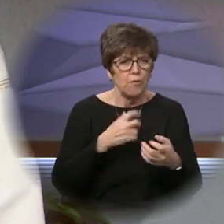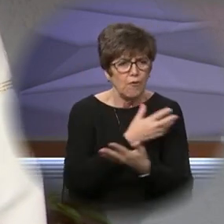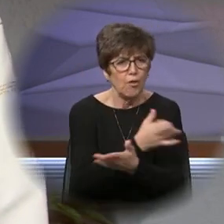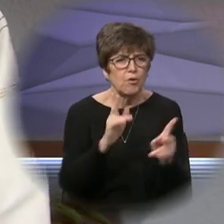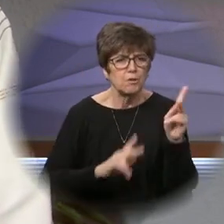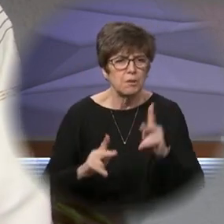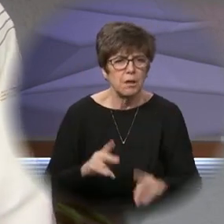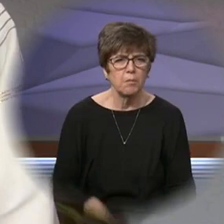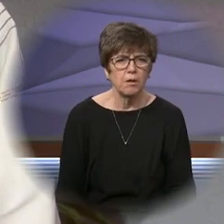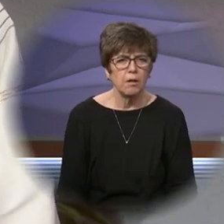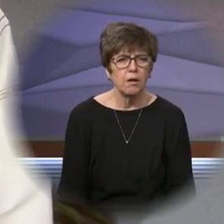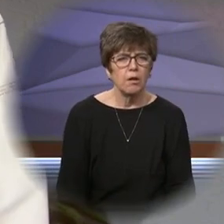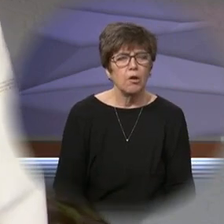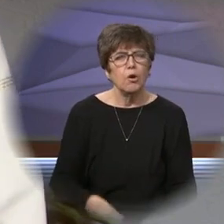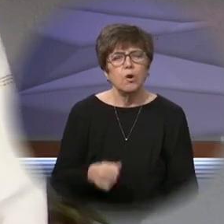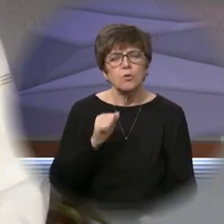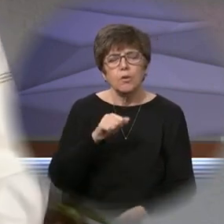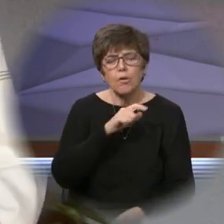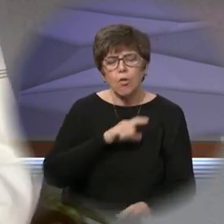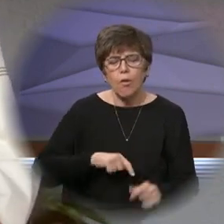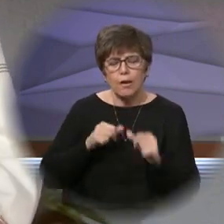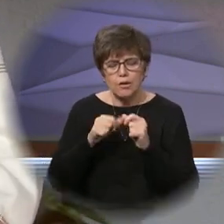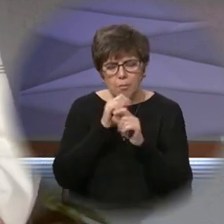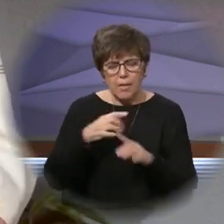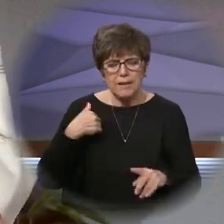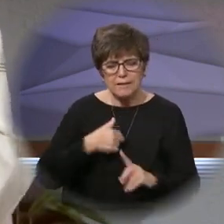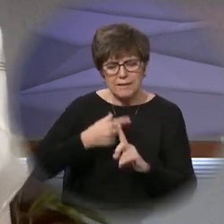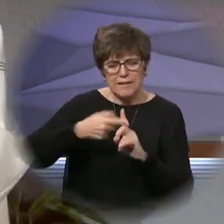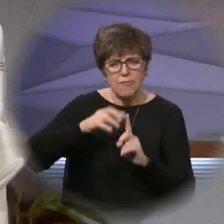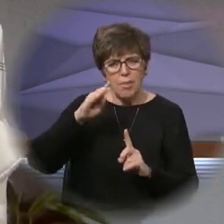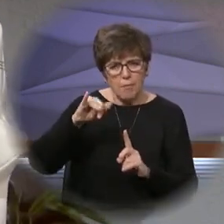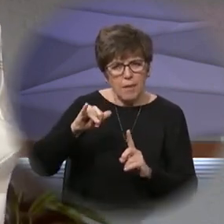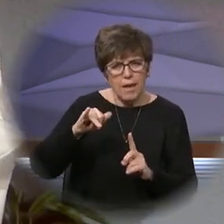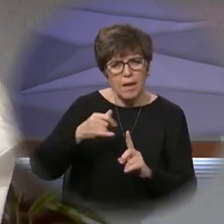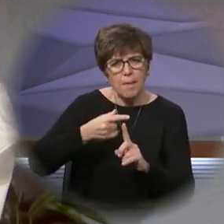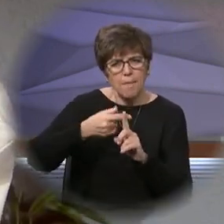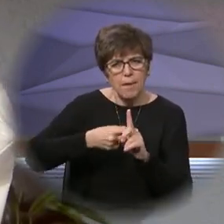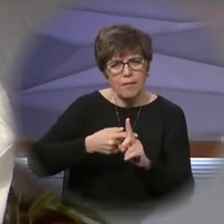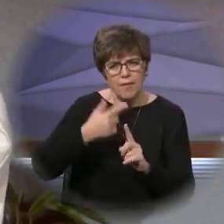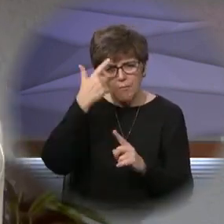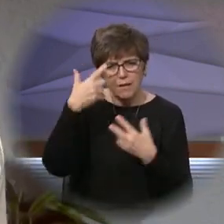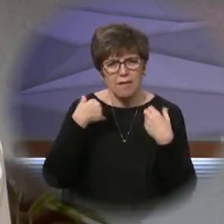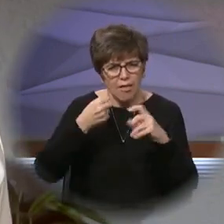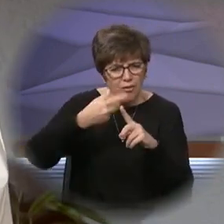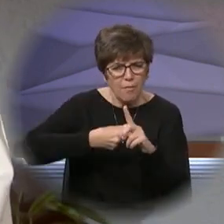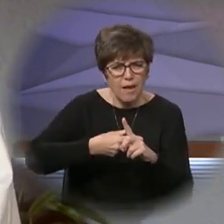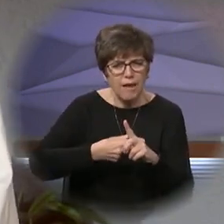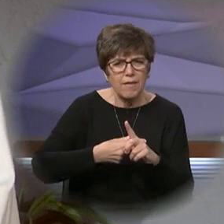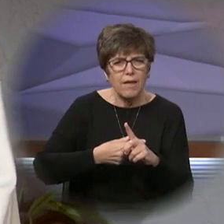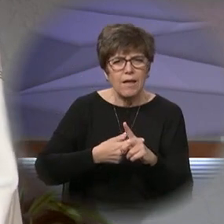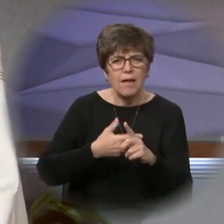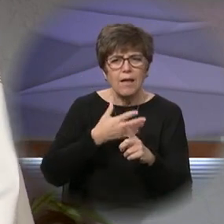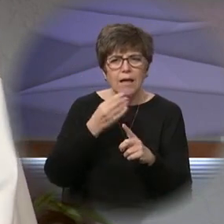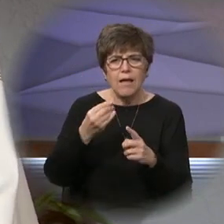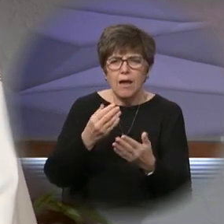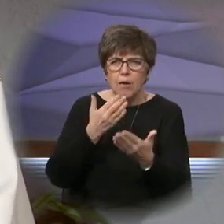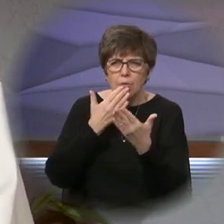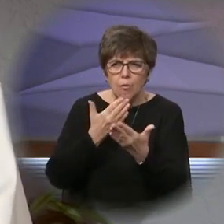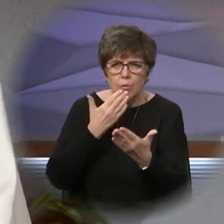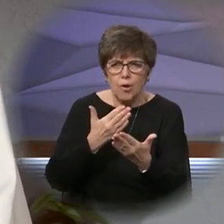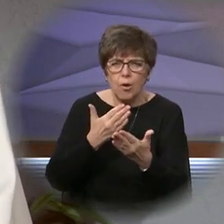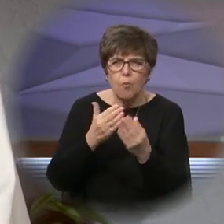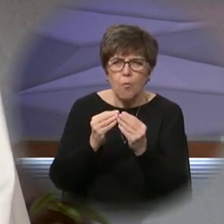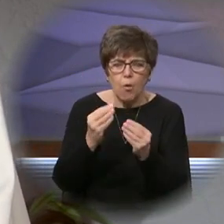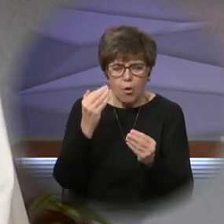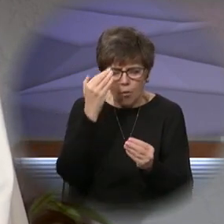may the Lord continue to bless us in this month of May, in this month of goodness, of greater and greater awareness and